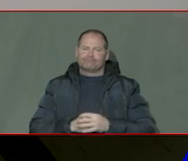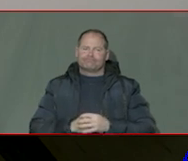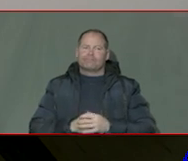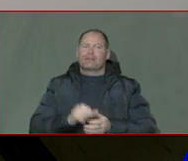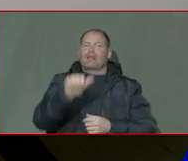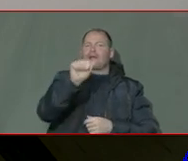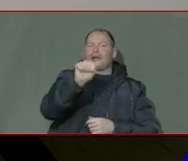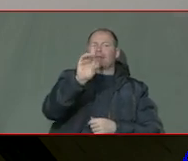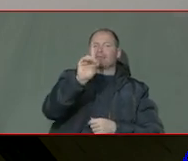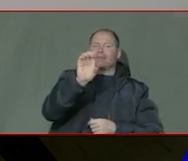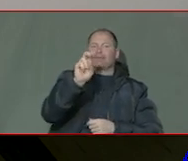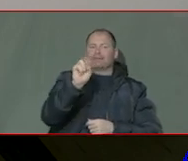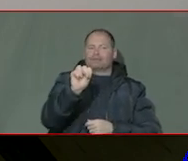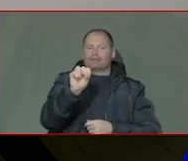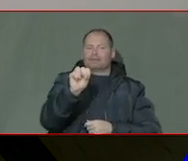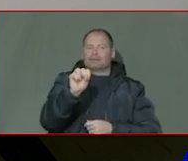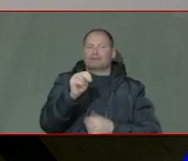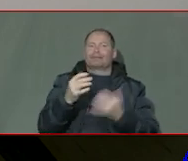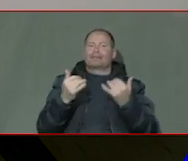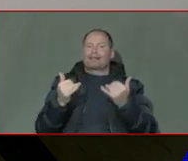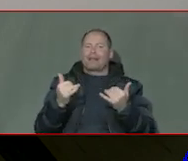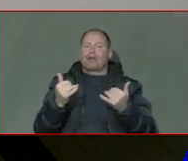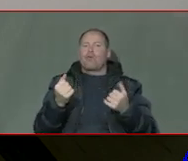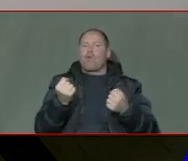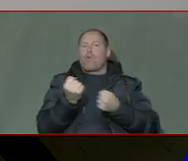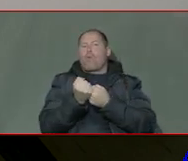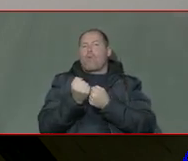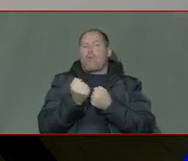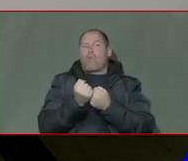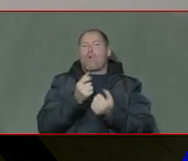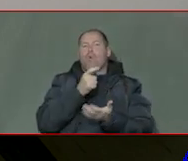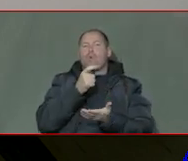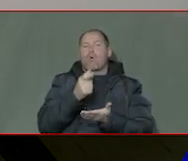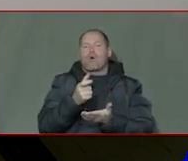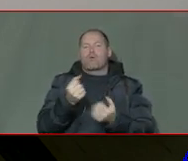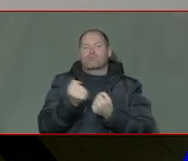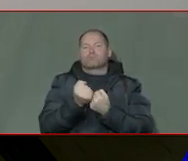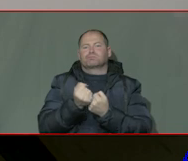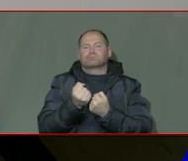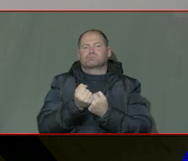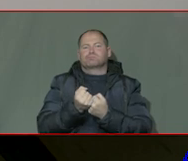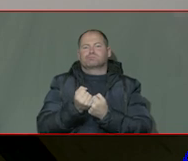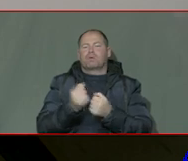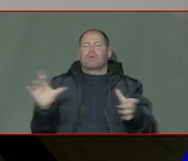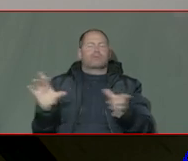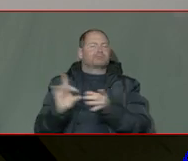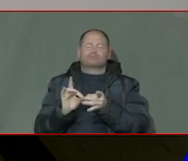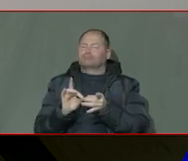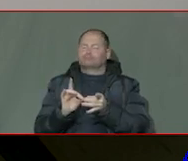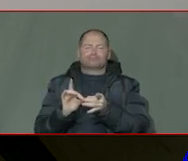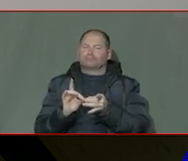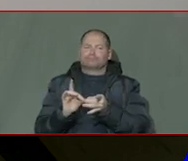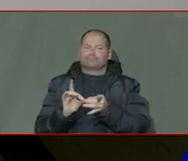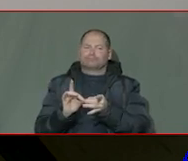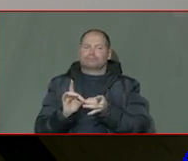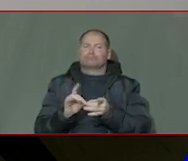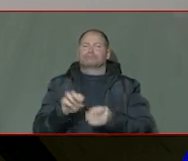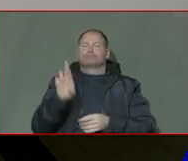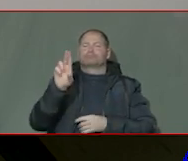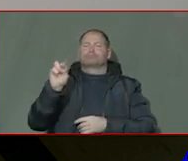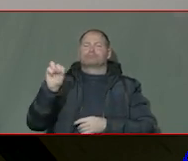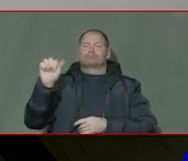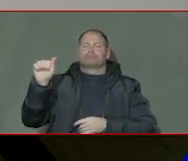Adenine is complementary to uracil. They don't pair because RNA